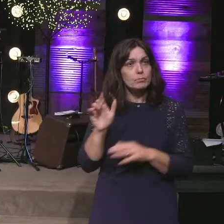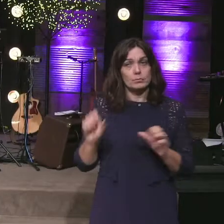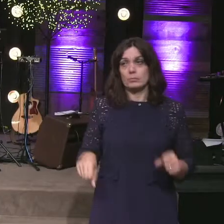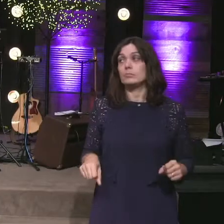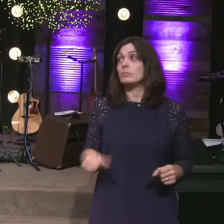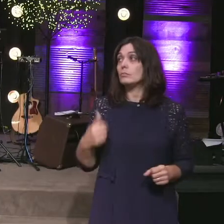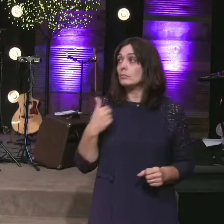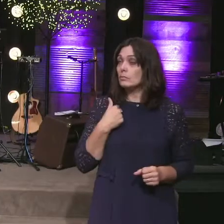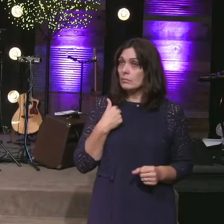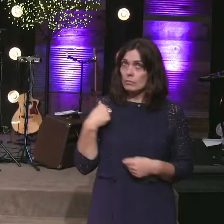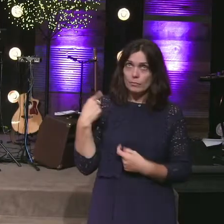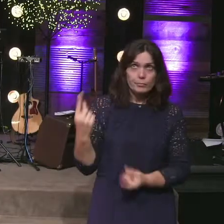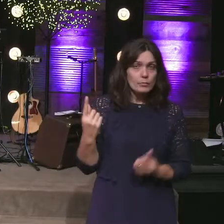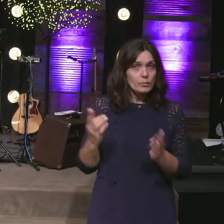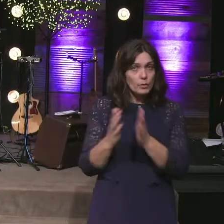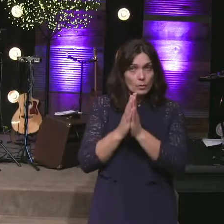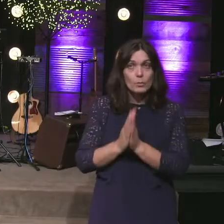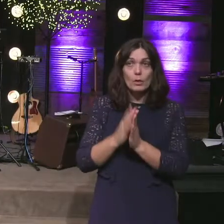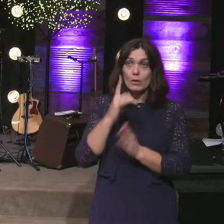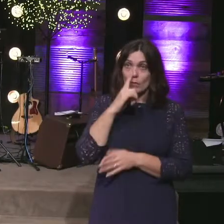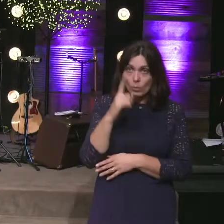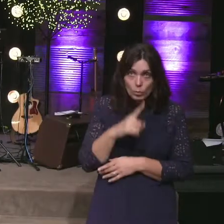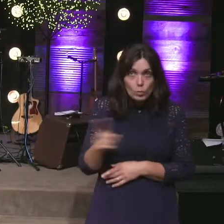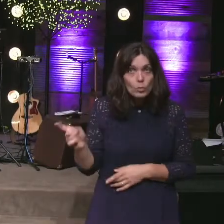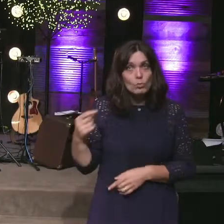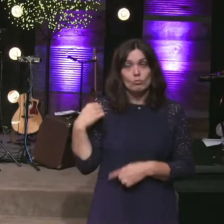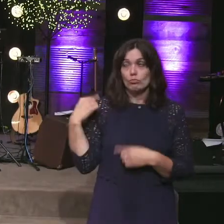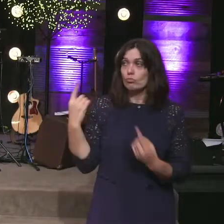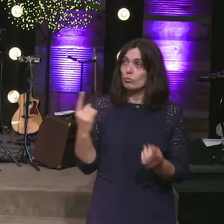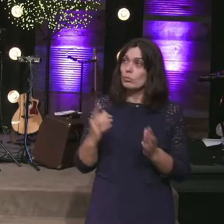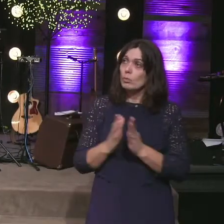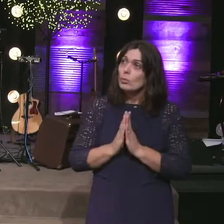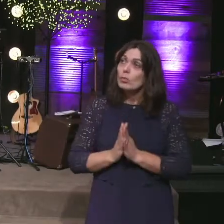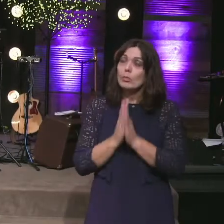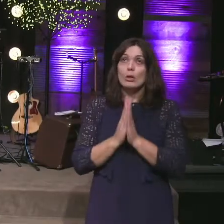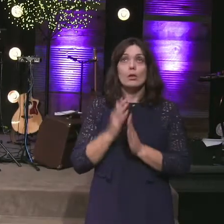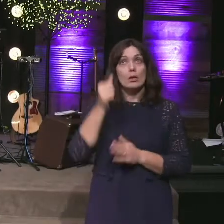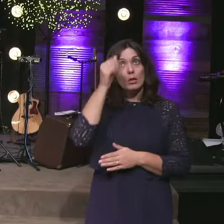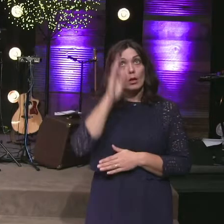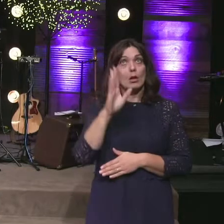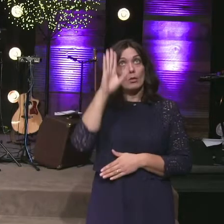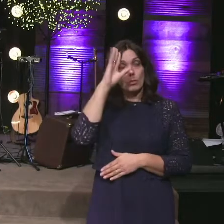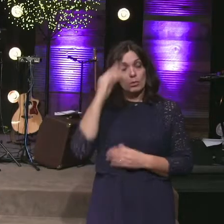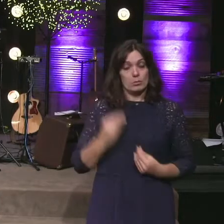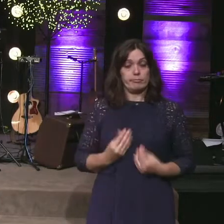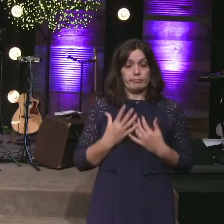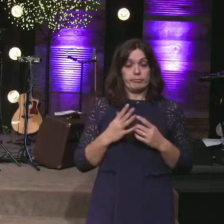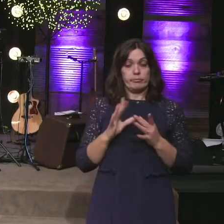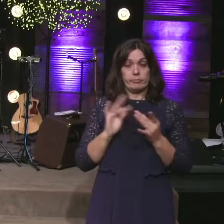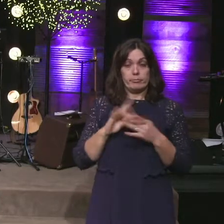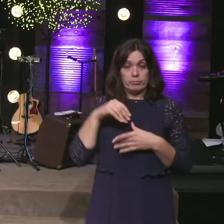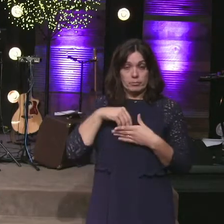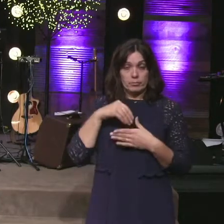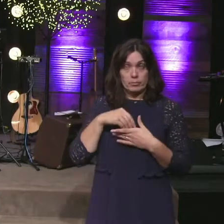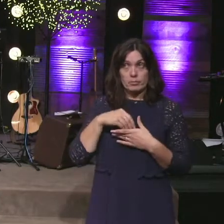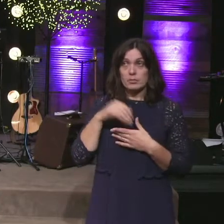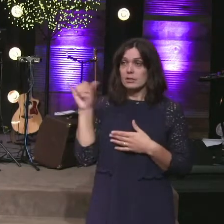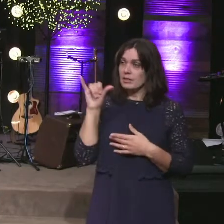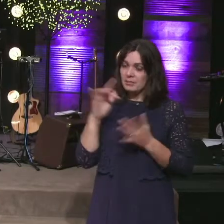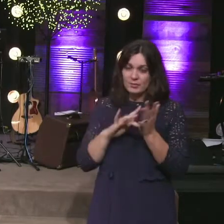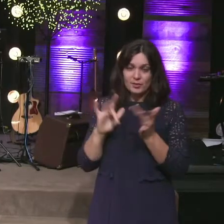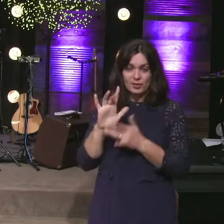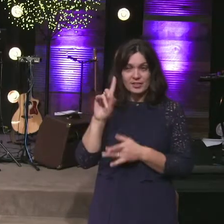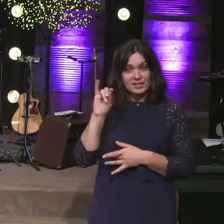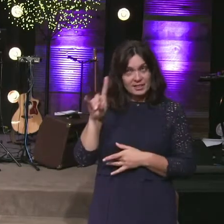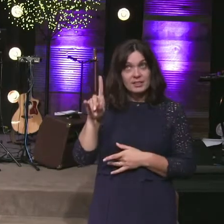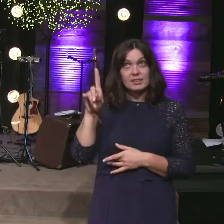I've been praying for you. I've been praying that God would give me the word. I pray just like Jesus did. Give me the word that sustains the